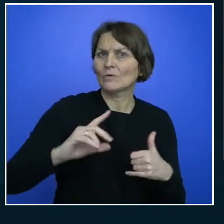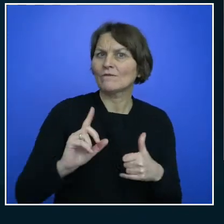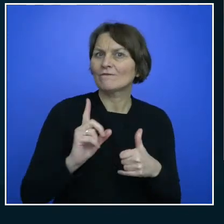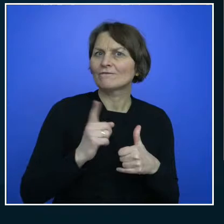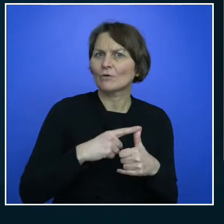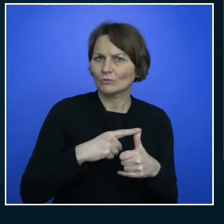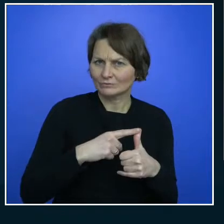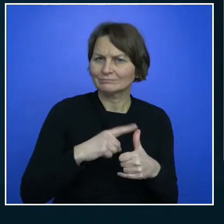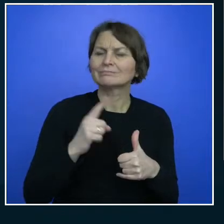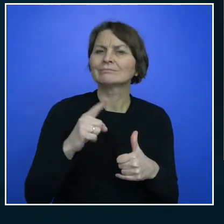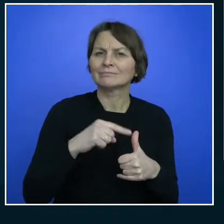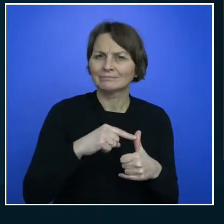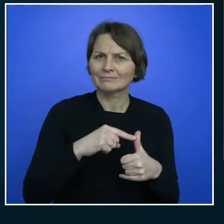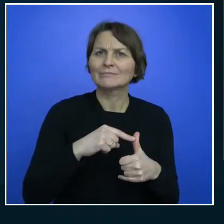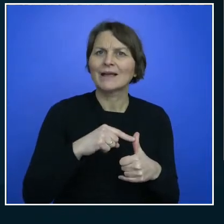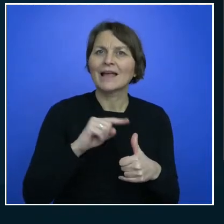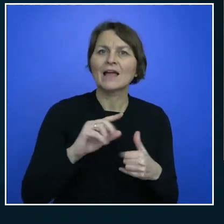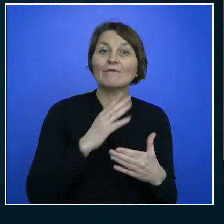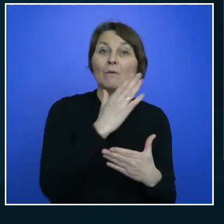Microsoft Ignite, of course, part 2.